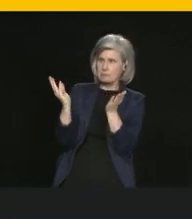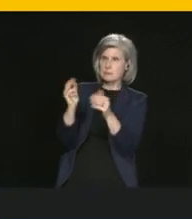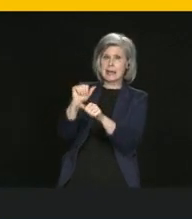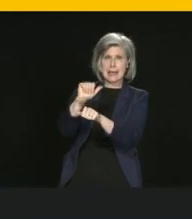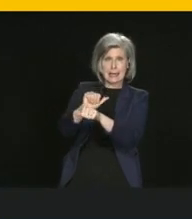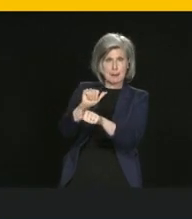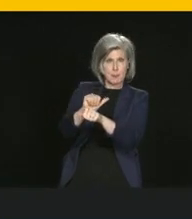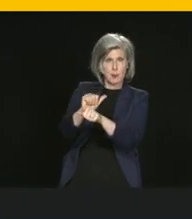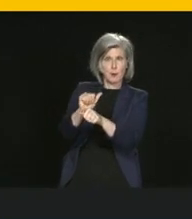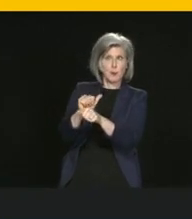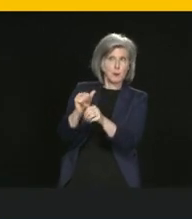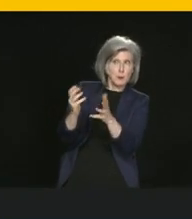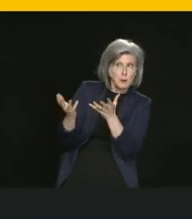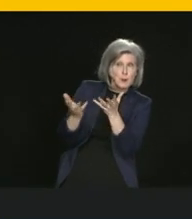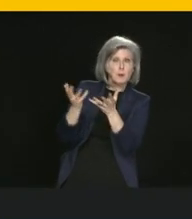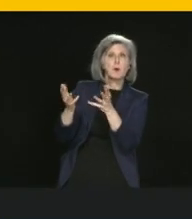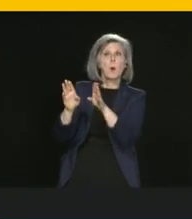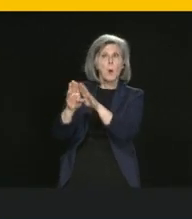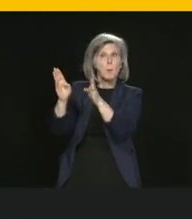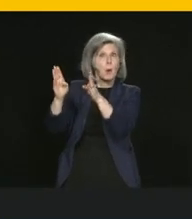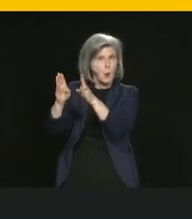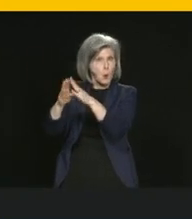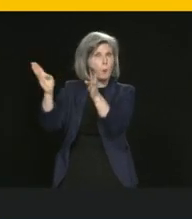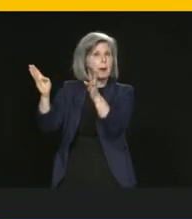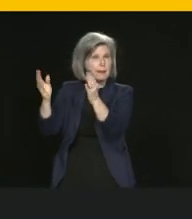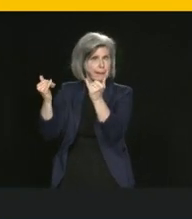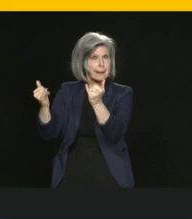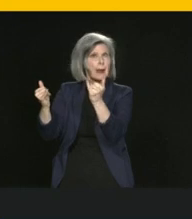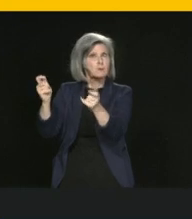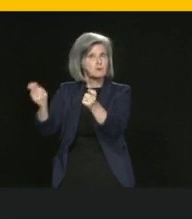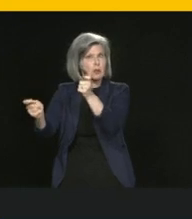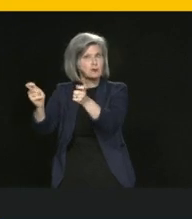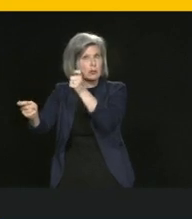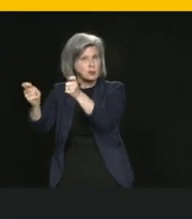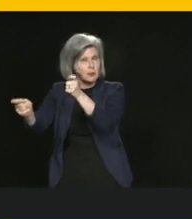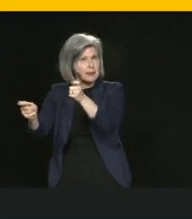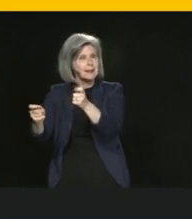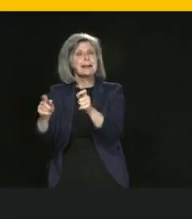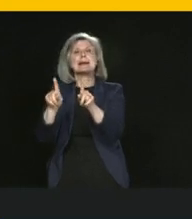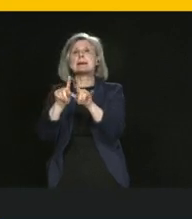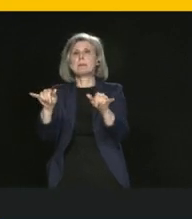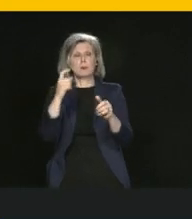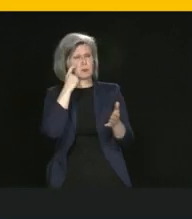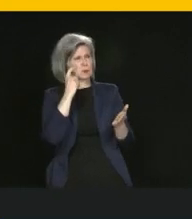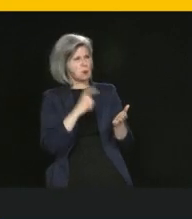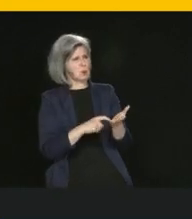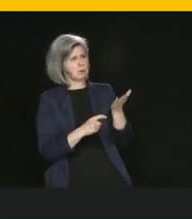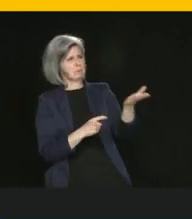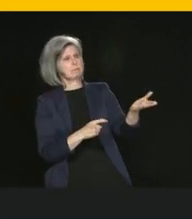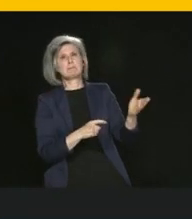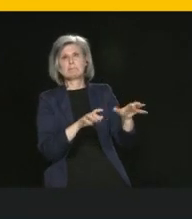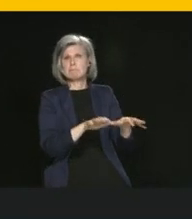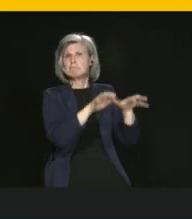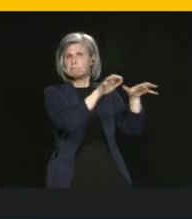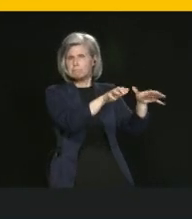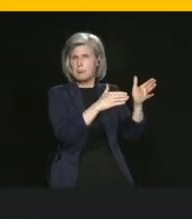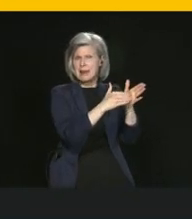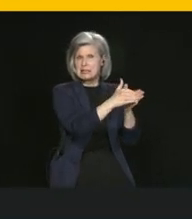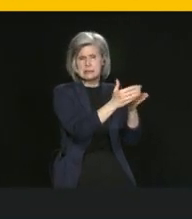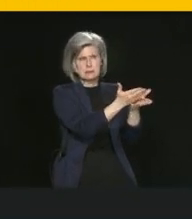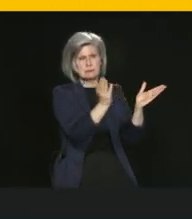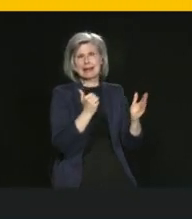millions of Canadians today who are facing many difficulties trying to find work and a really hard time making ends